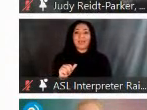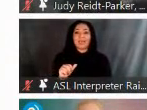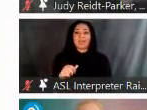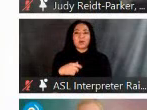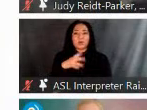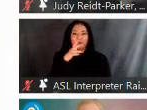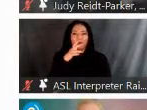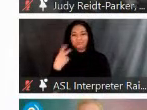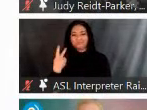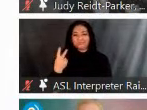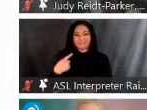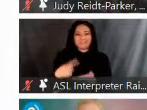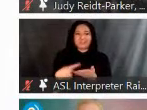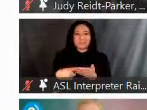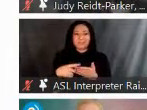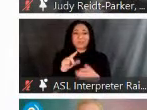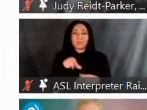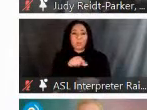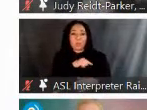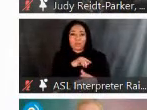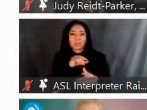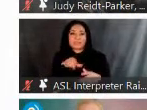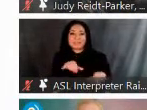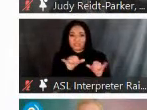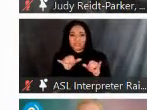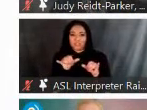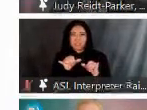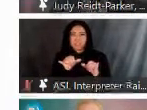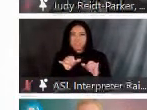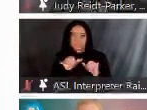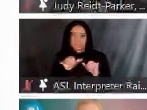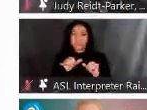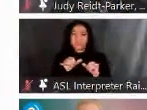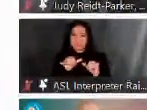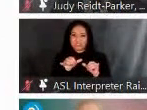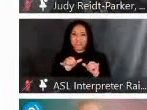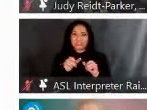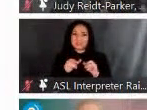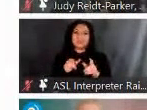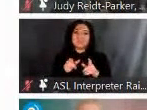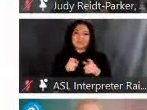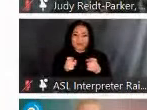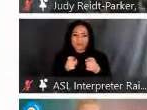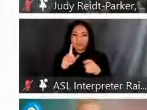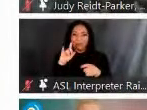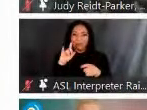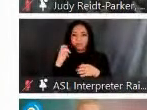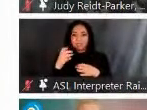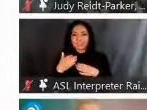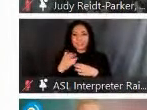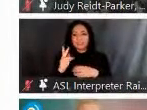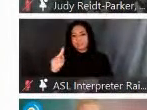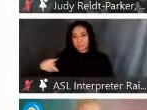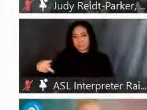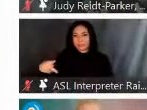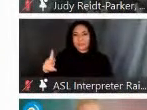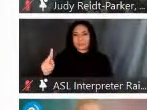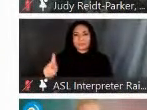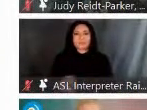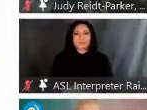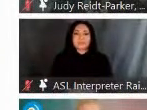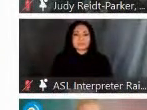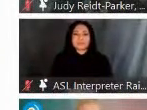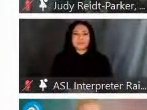quality standards governing California's preschool program. And we're going to be looking at the standards that were introduced in